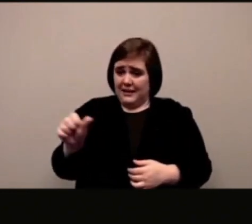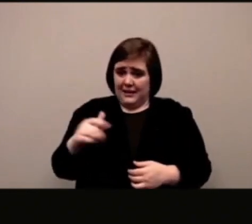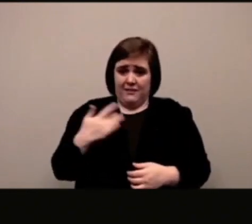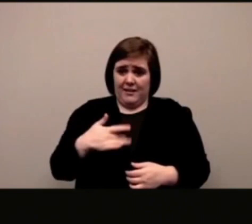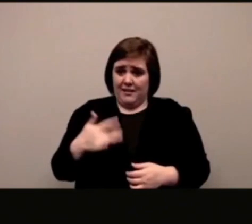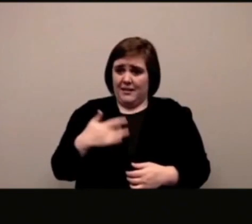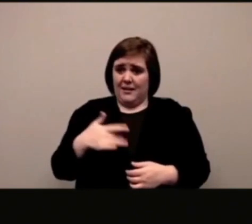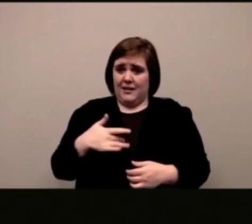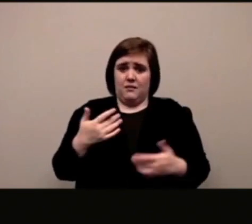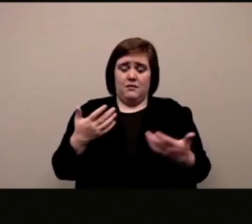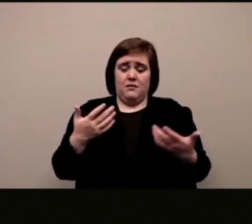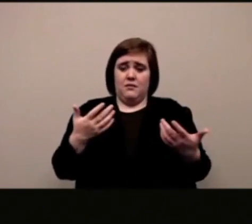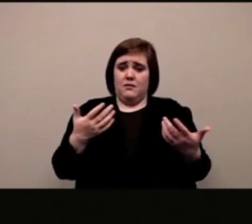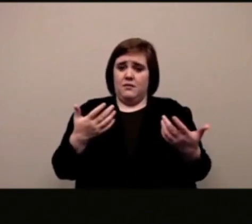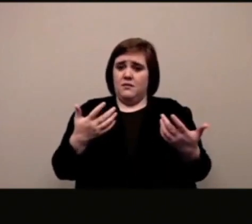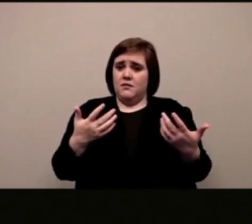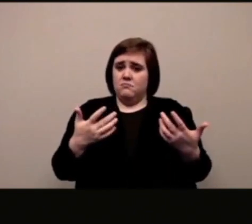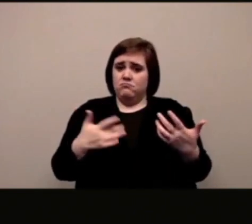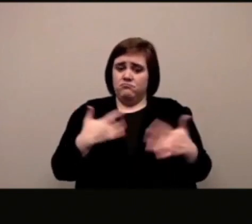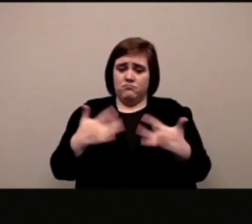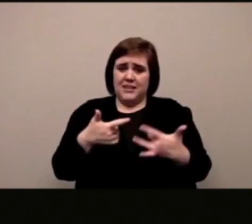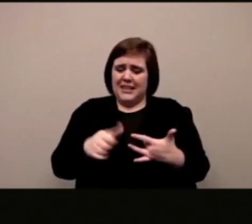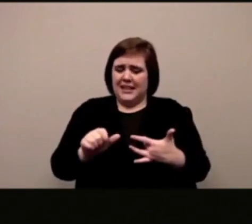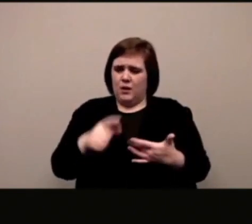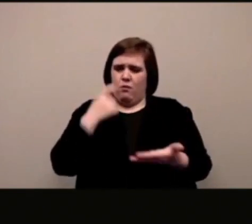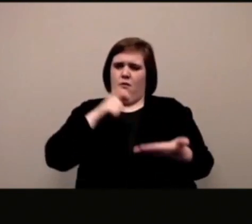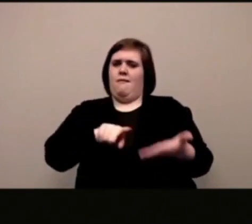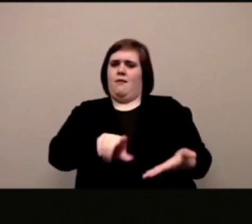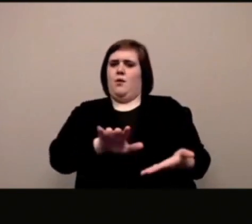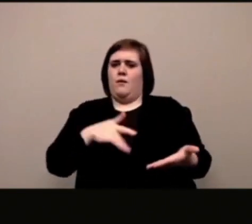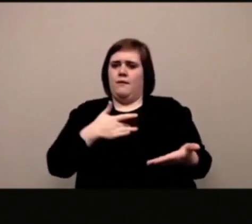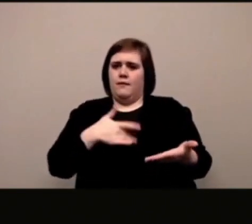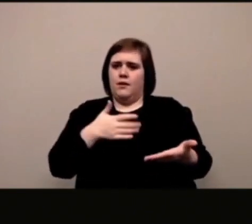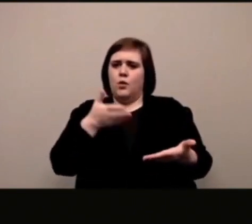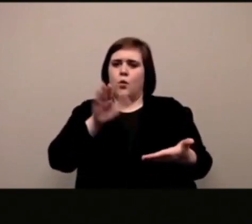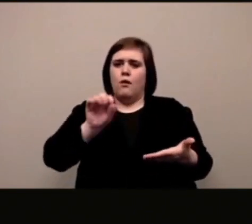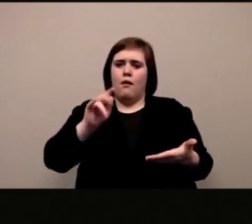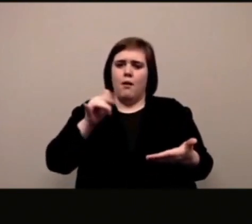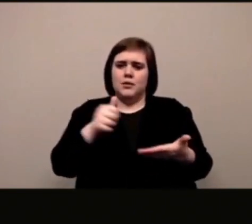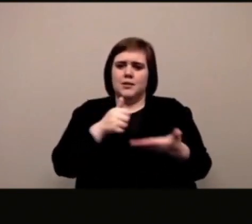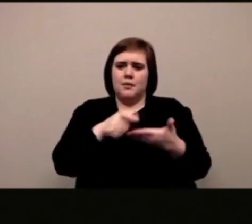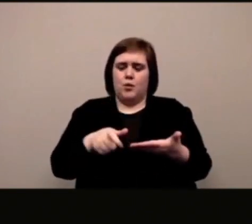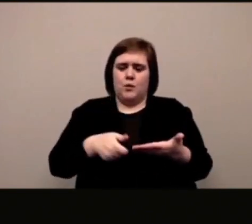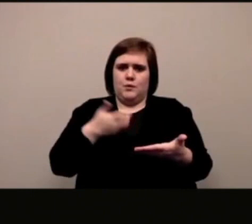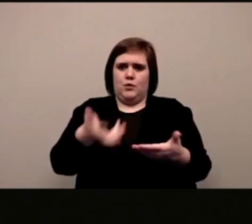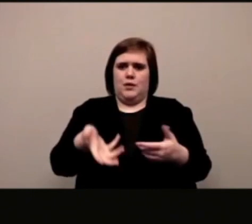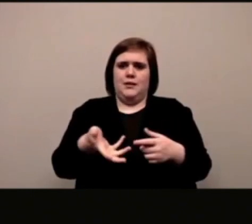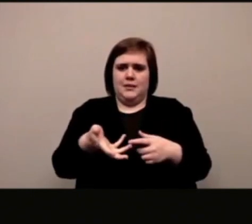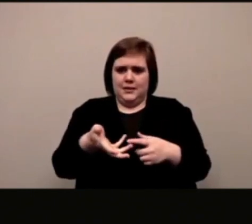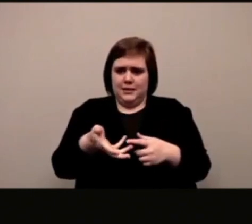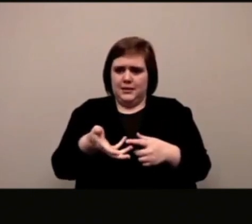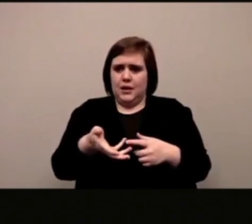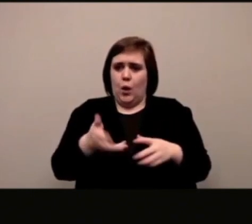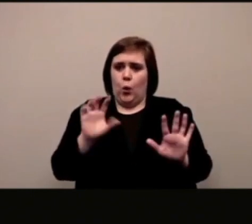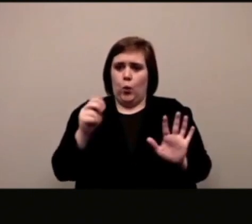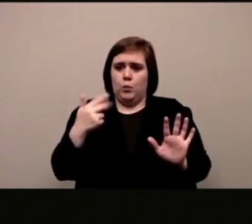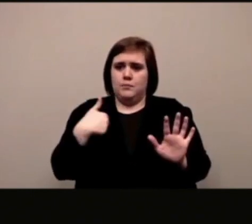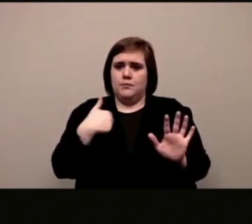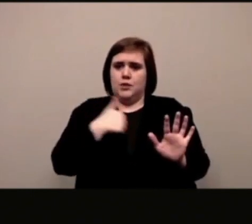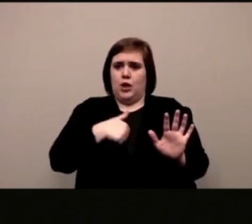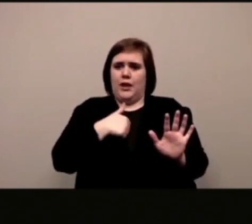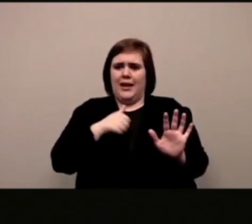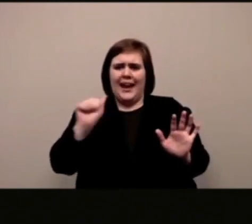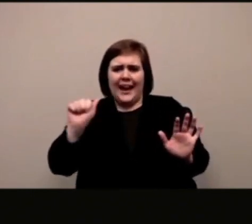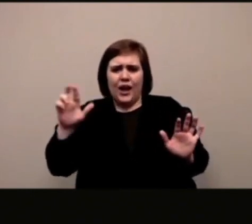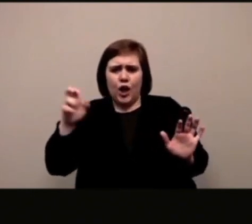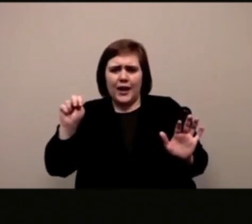that you thought some of your objects might help you express? Sure. Yeah. I just looked. Oh, sorry. Was it